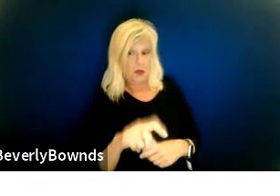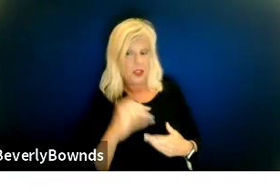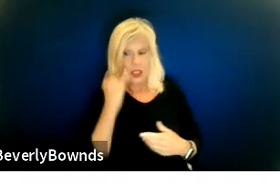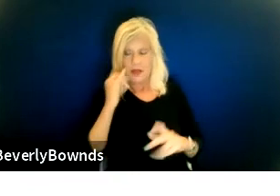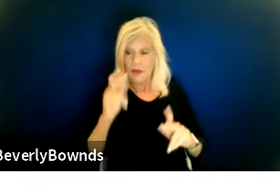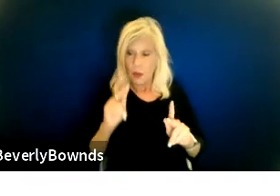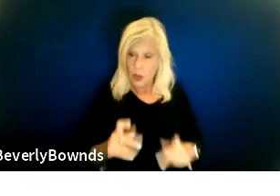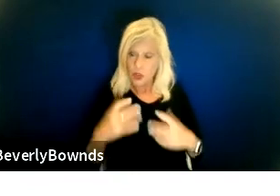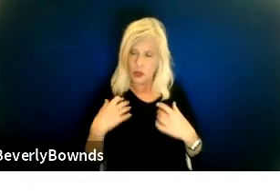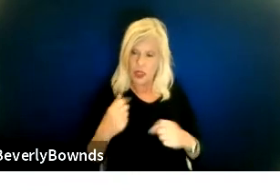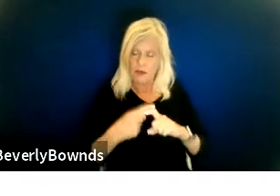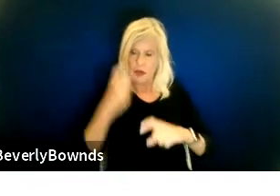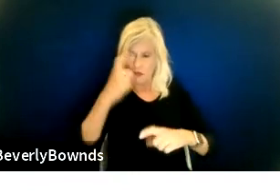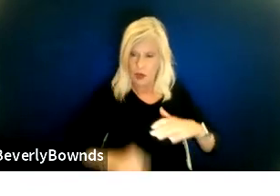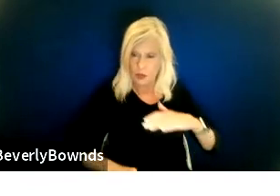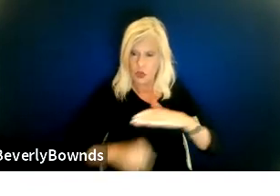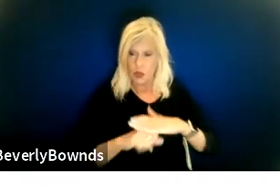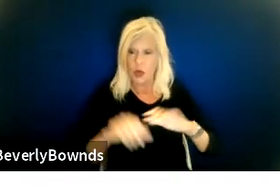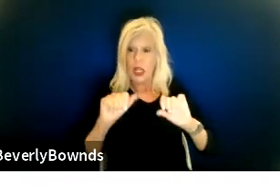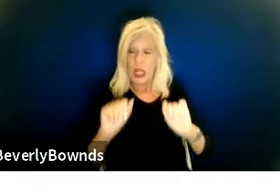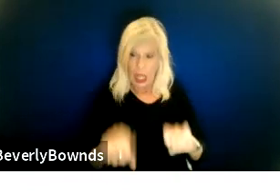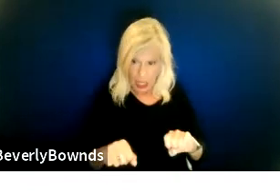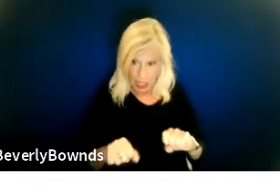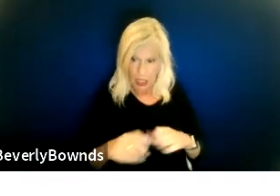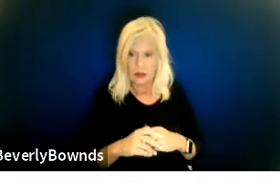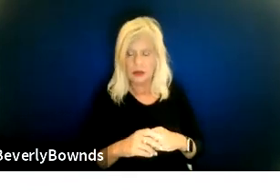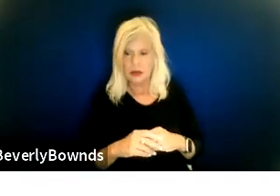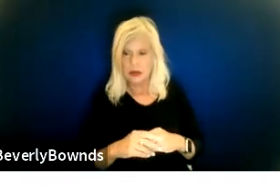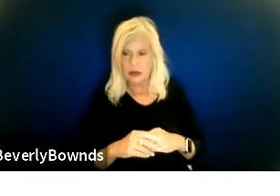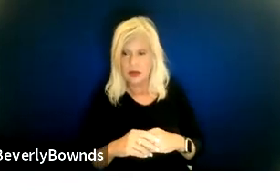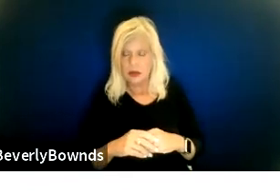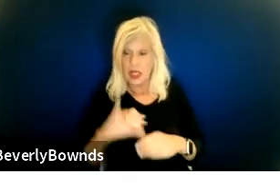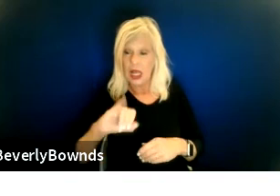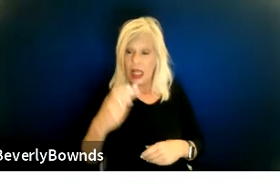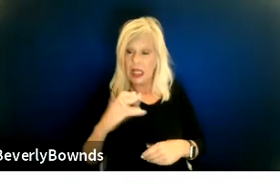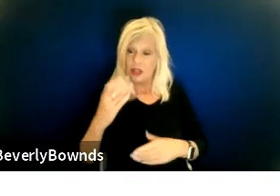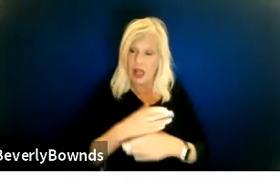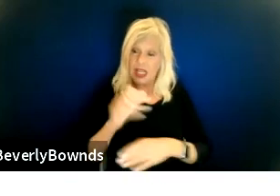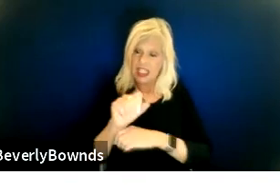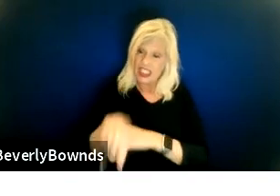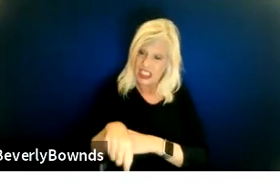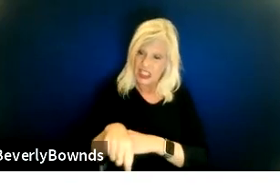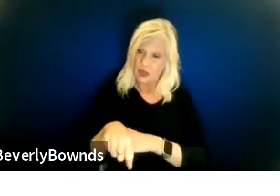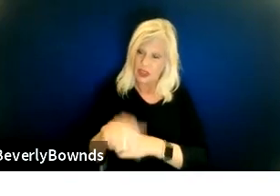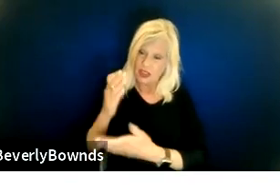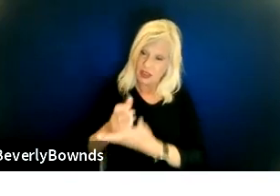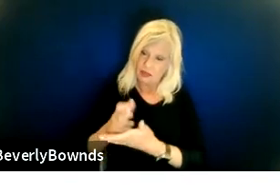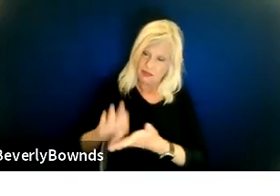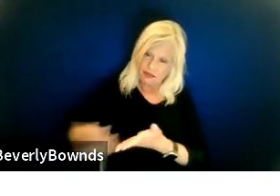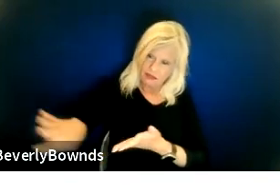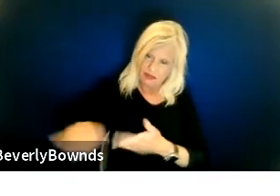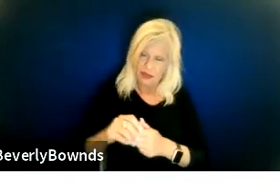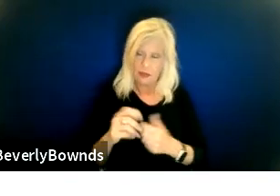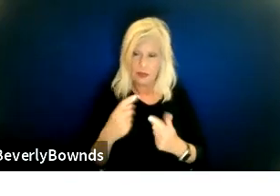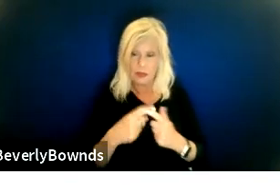persons recovering from stroke can extinguish this IHI. So in addition to engaging